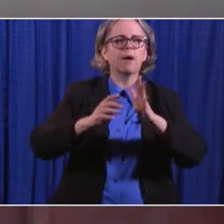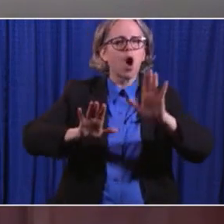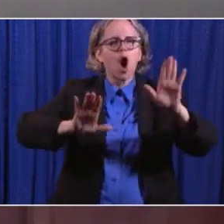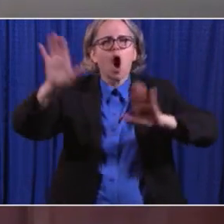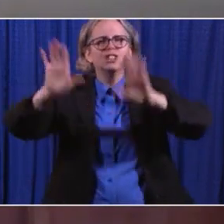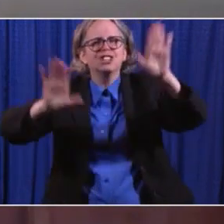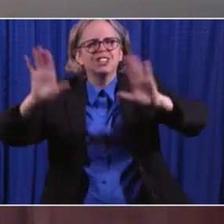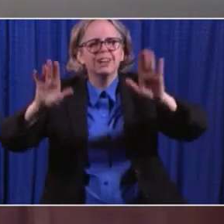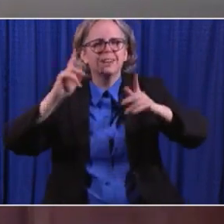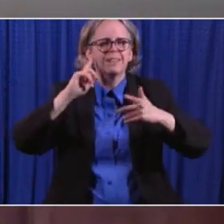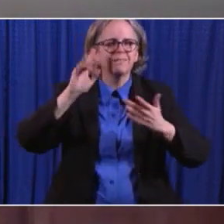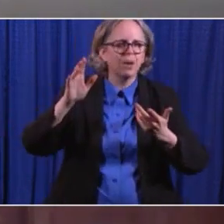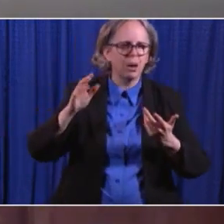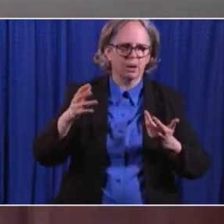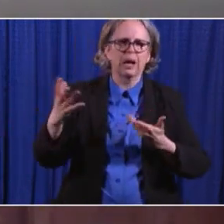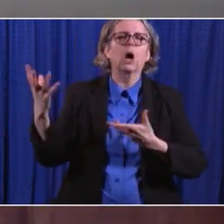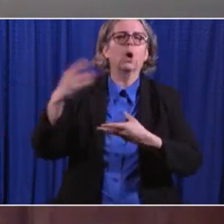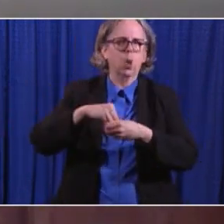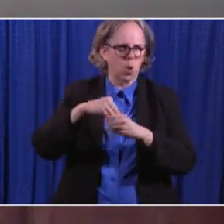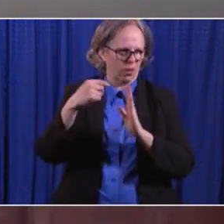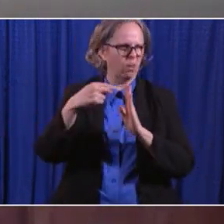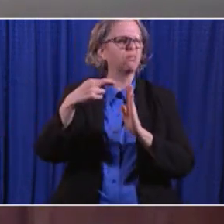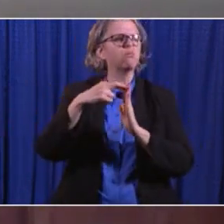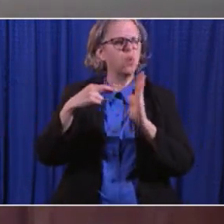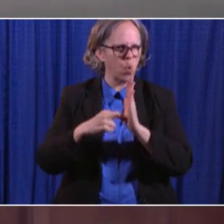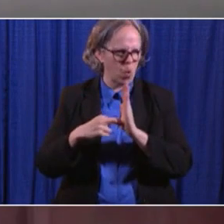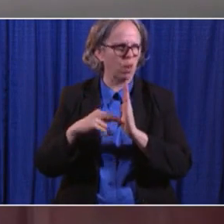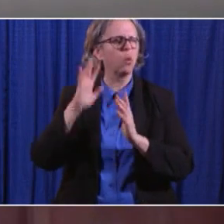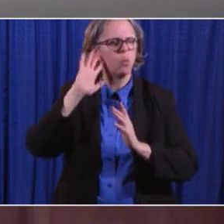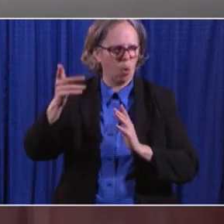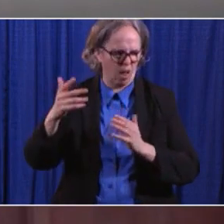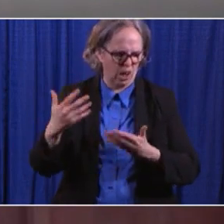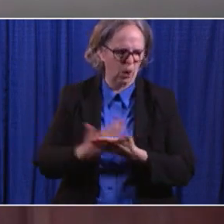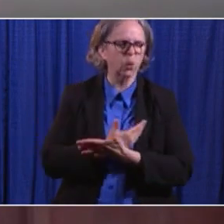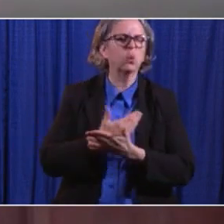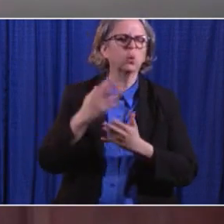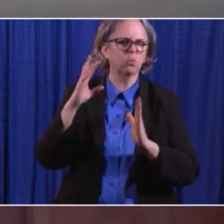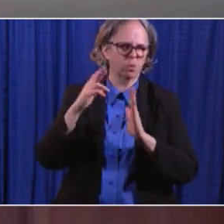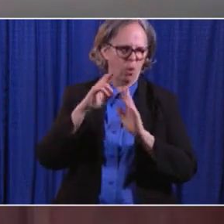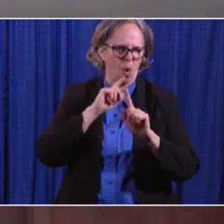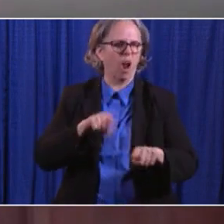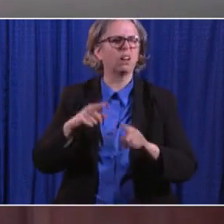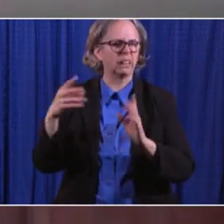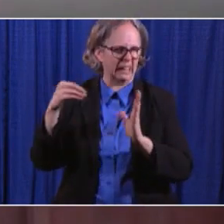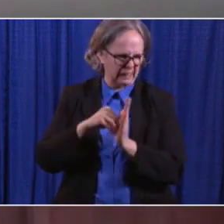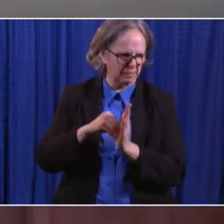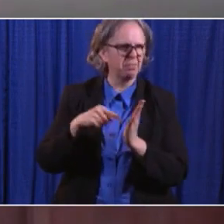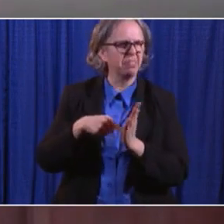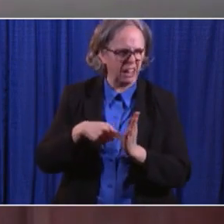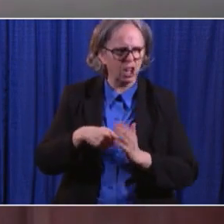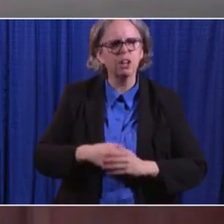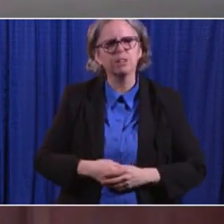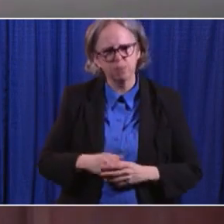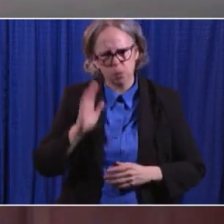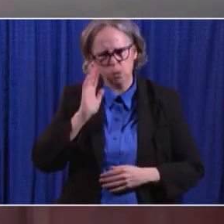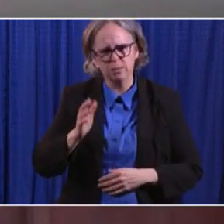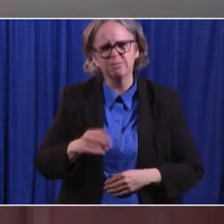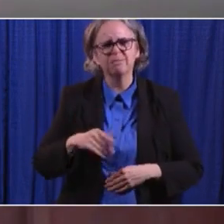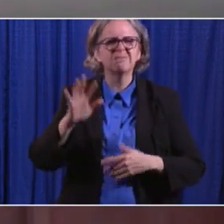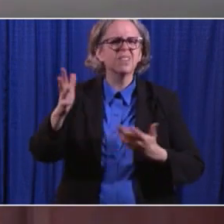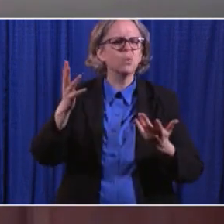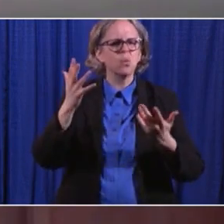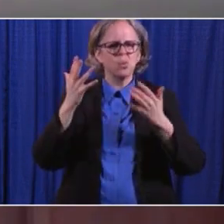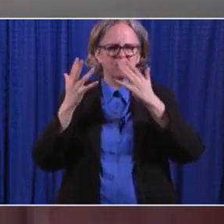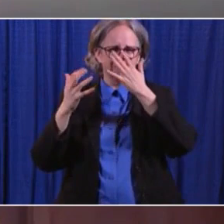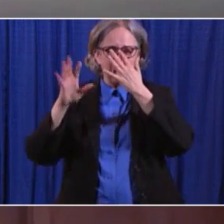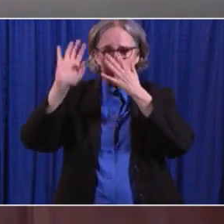help simplify the existing guidance. As you said, Governor, we hope by encompassing our separate orders into this one order,